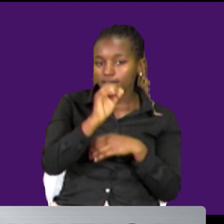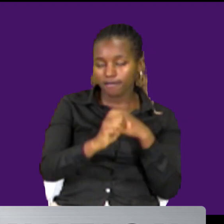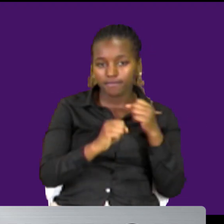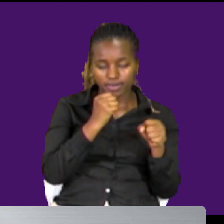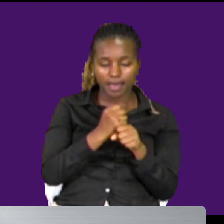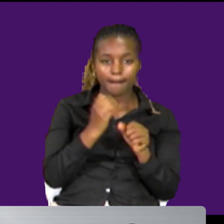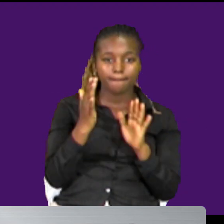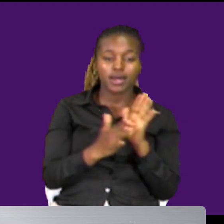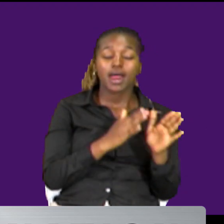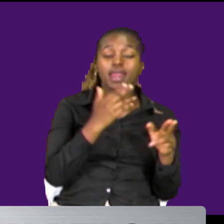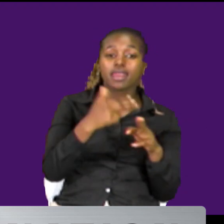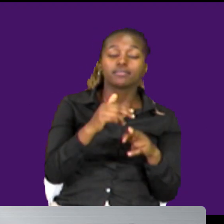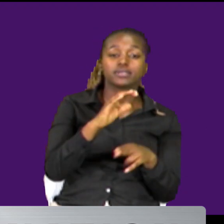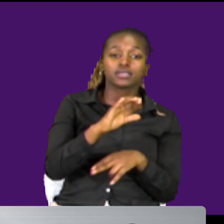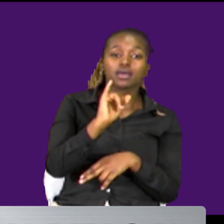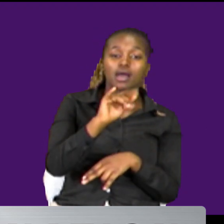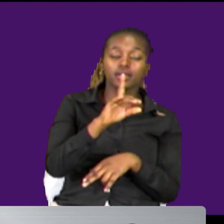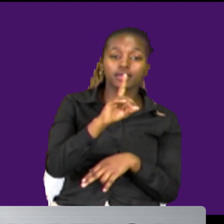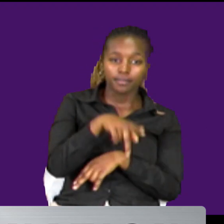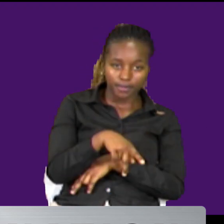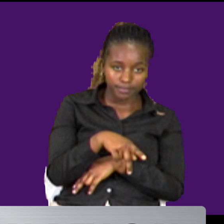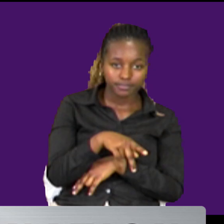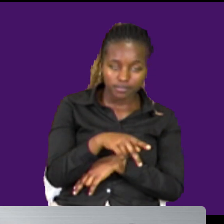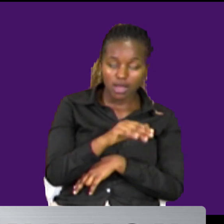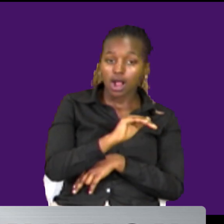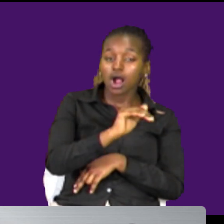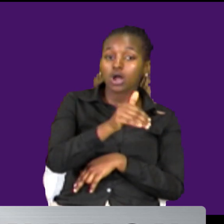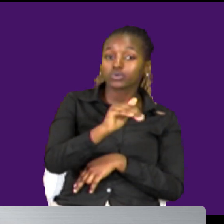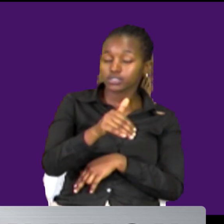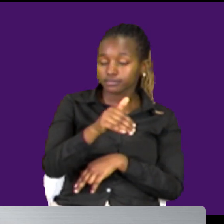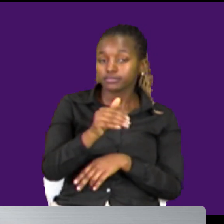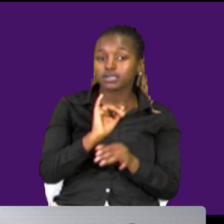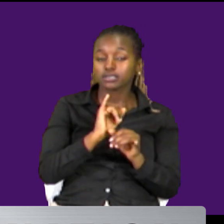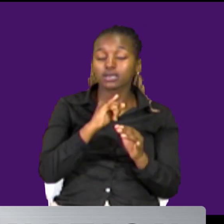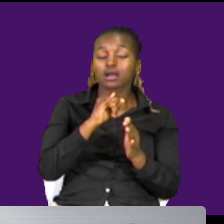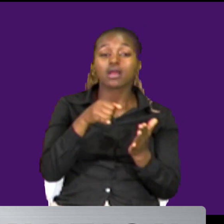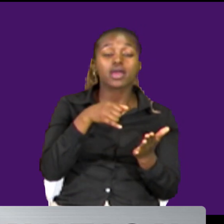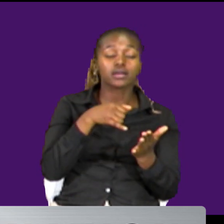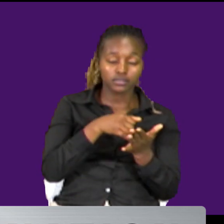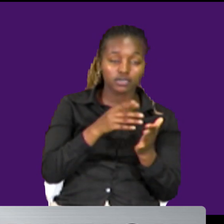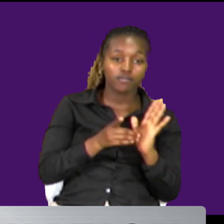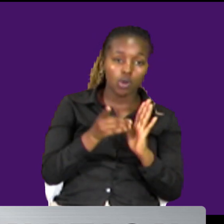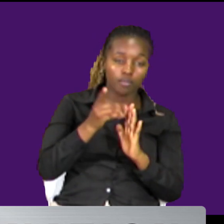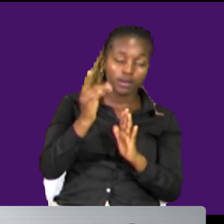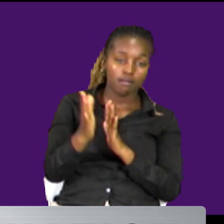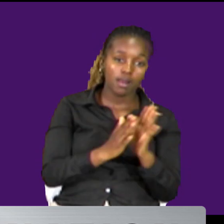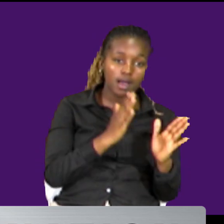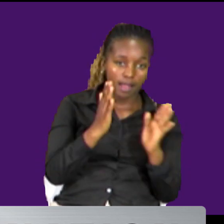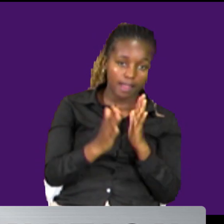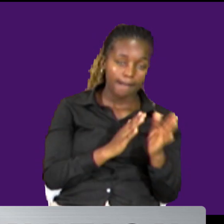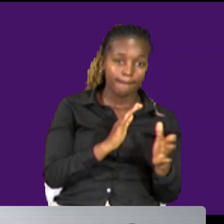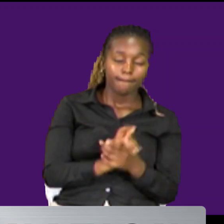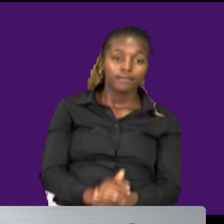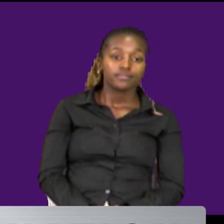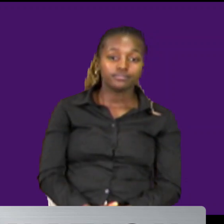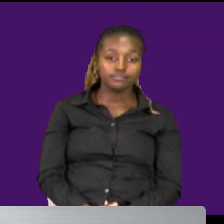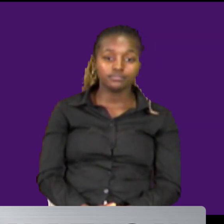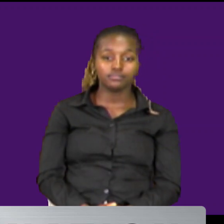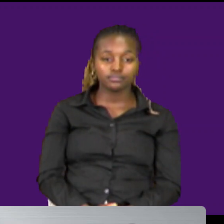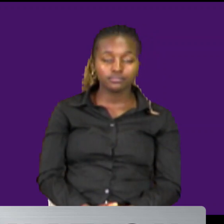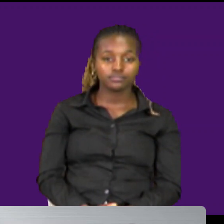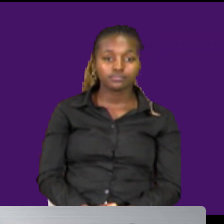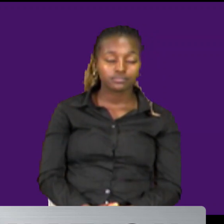the CIDP, the County Integrated Development Plan, which then I said is